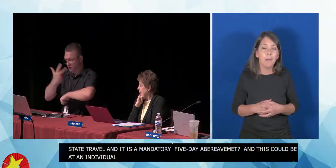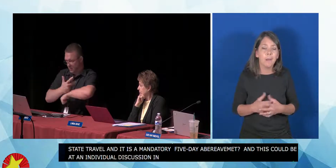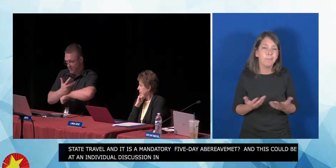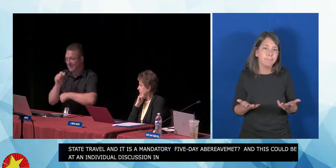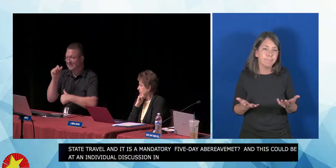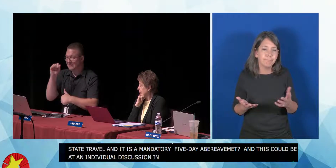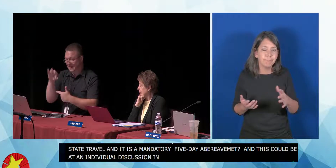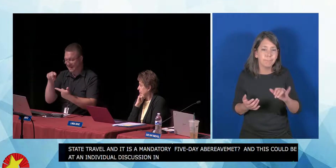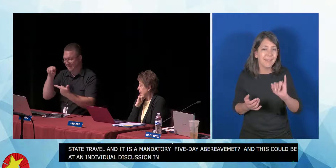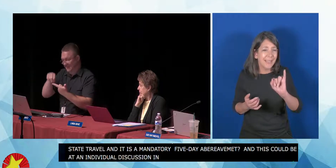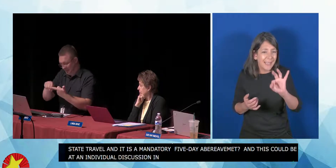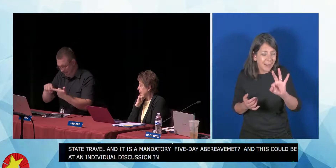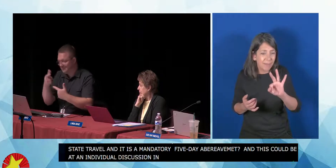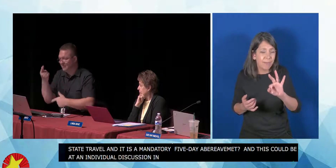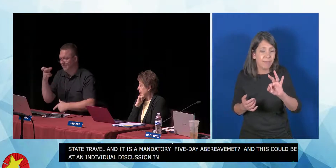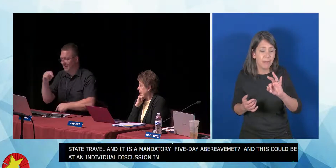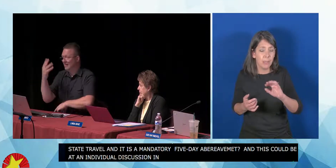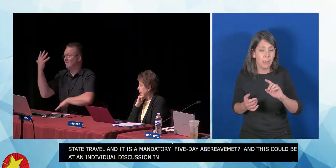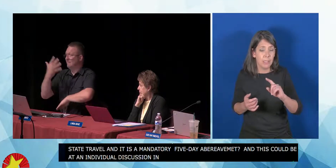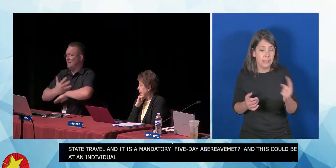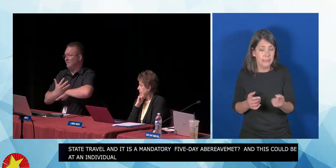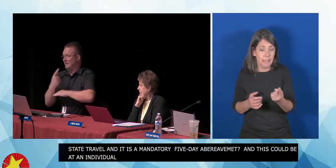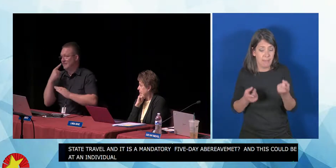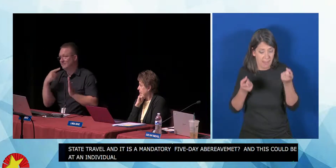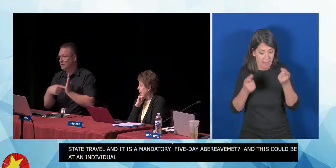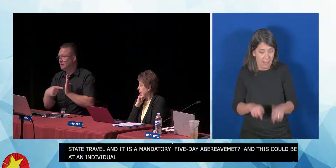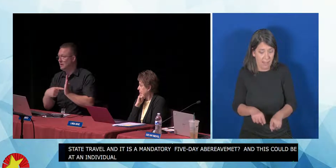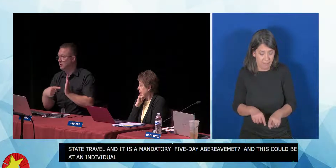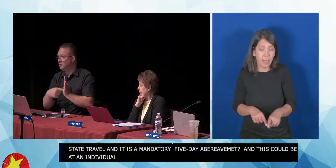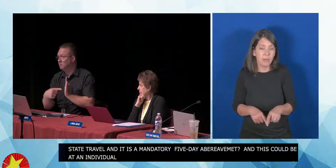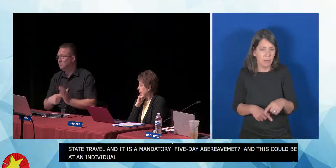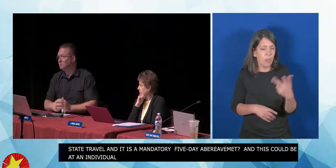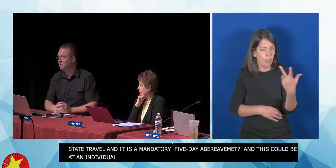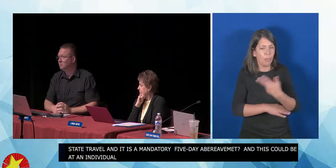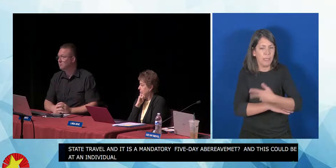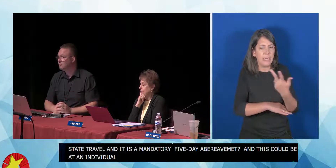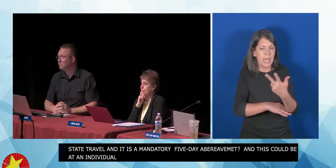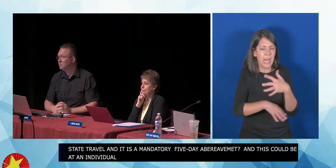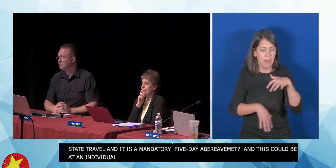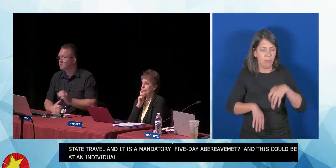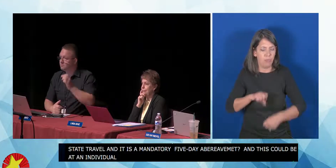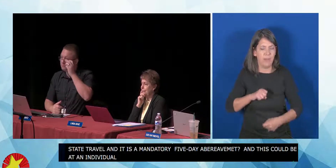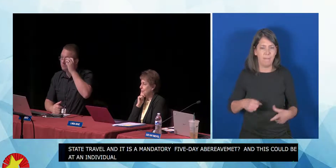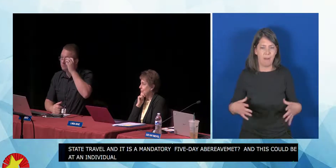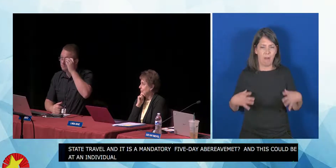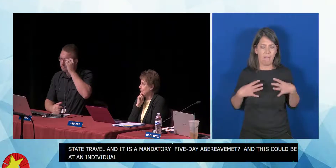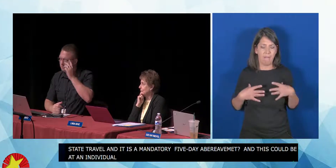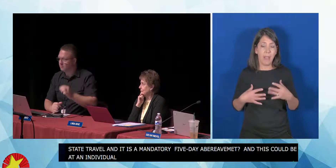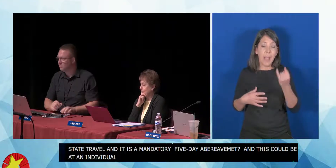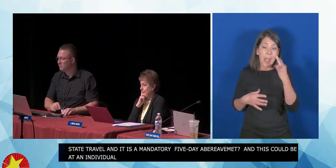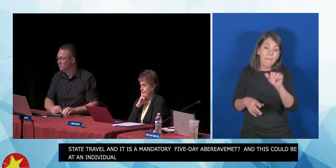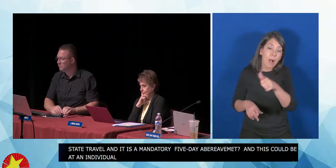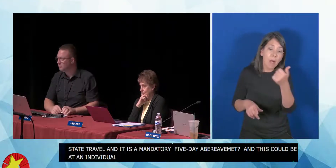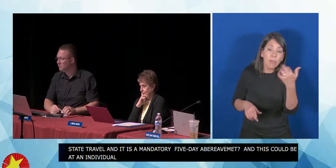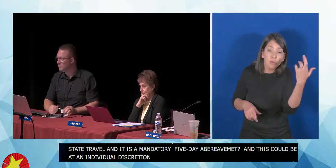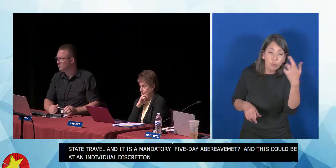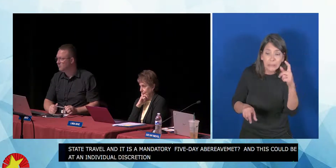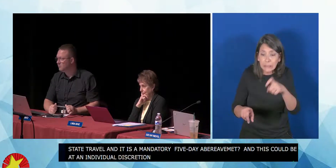If something occurs, then it would be a 3-day bereavement. If something else occurs, then it would be a 5-day bereavement, for